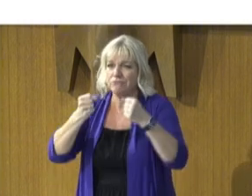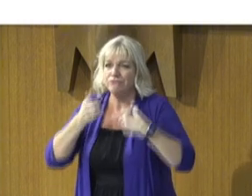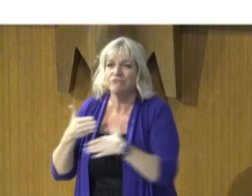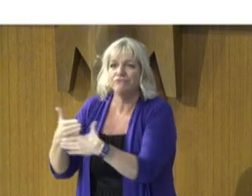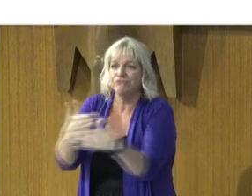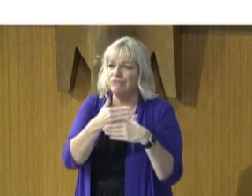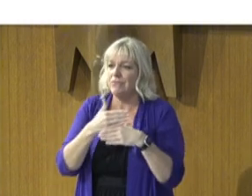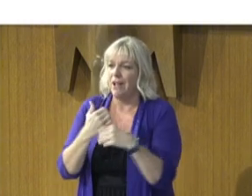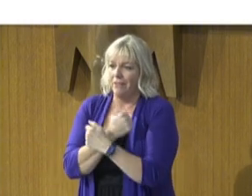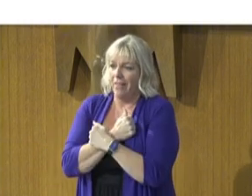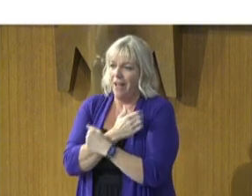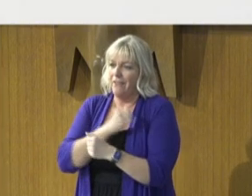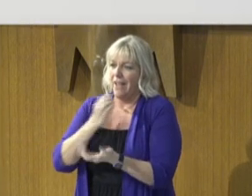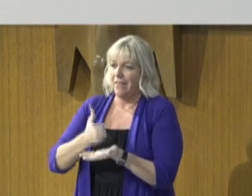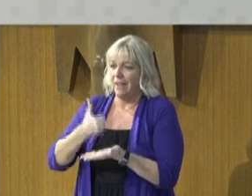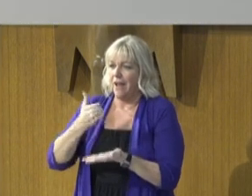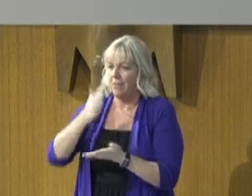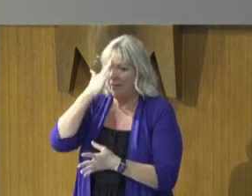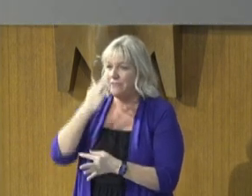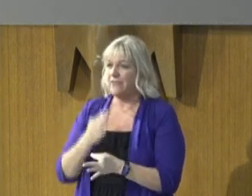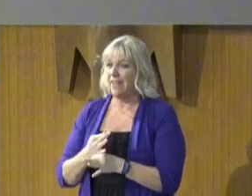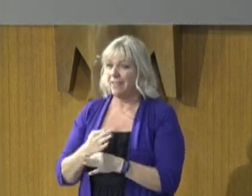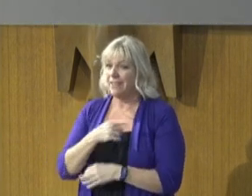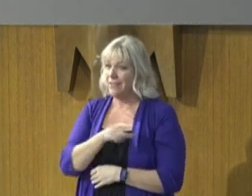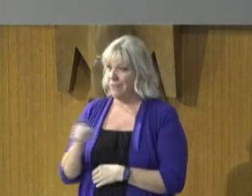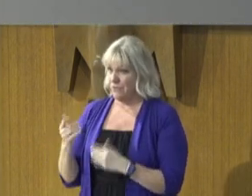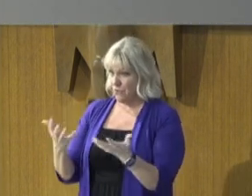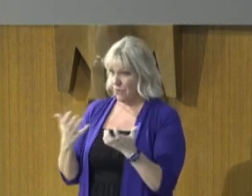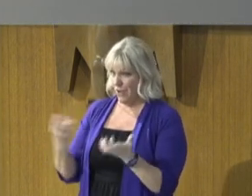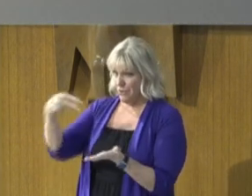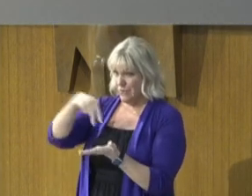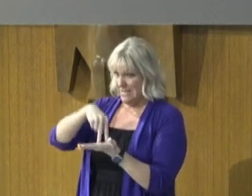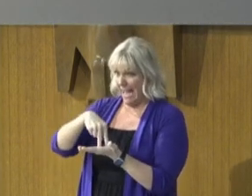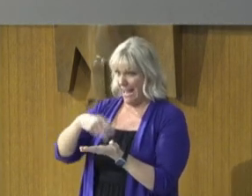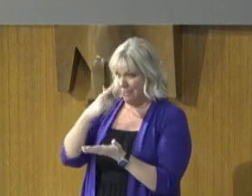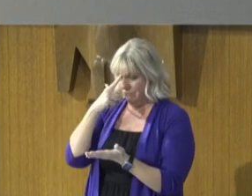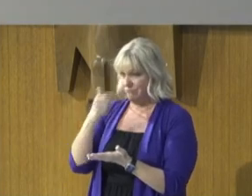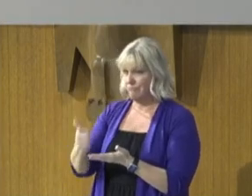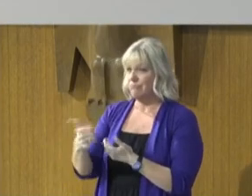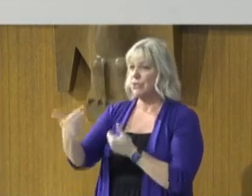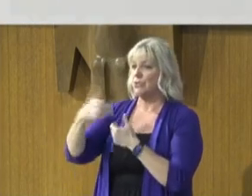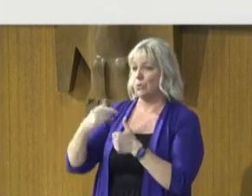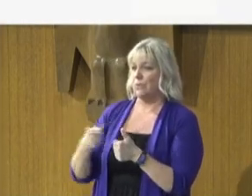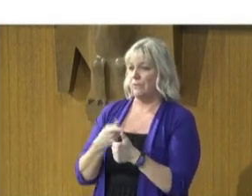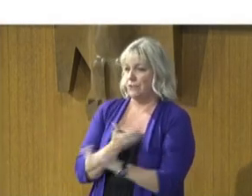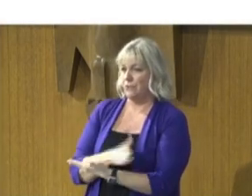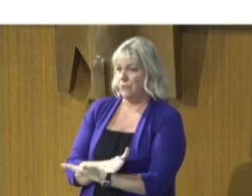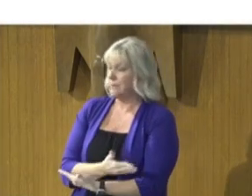a cup of faith. You're invited to stand as you are able and join us in our opening hymn.